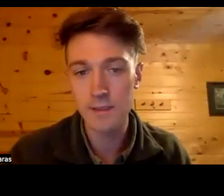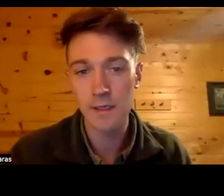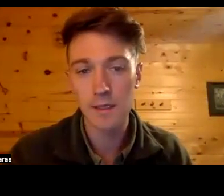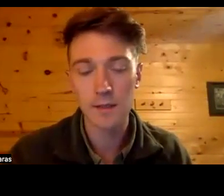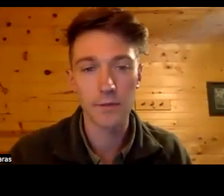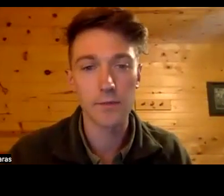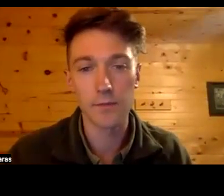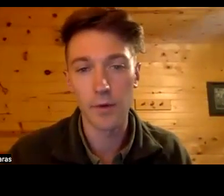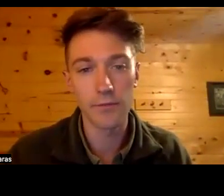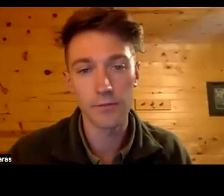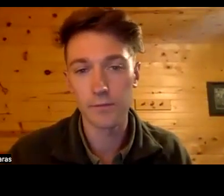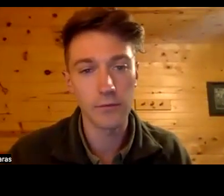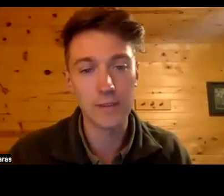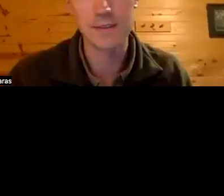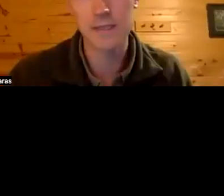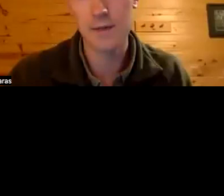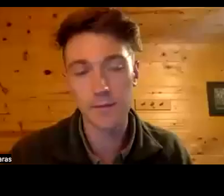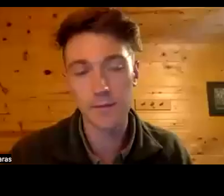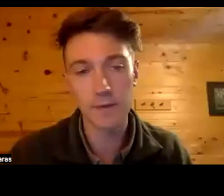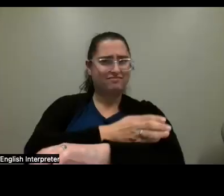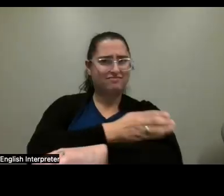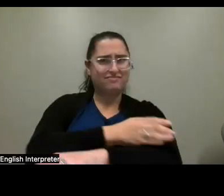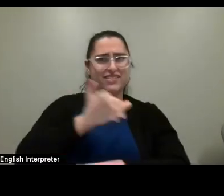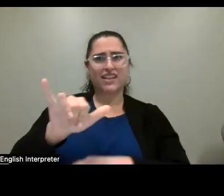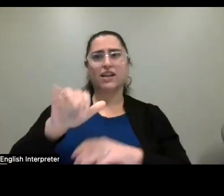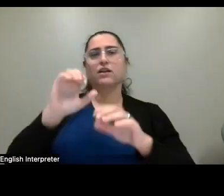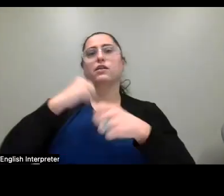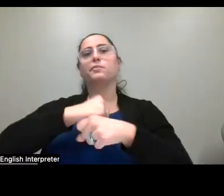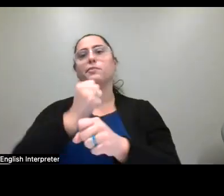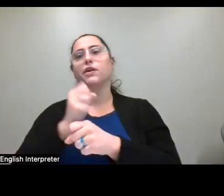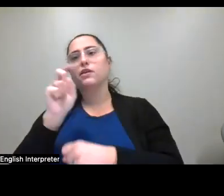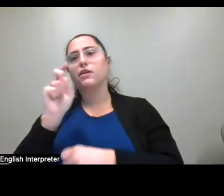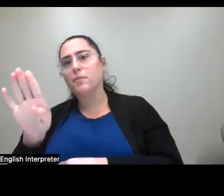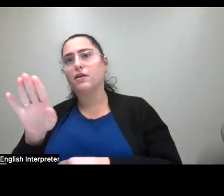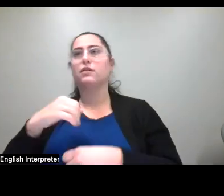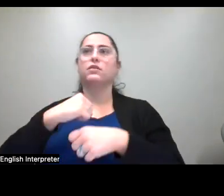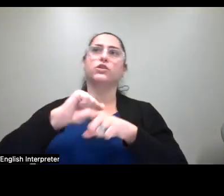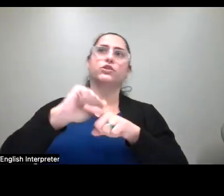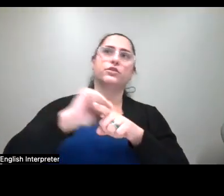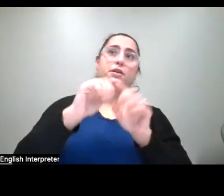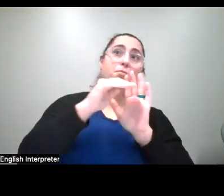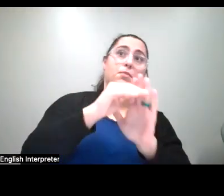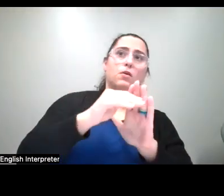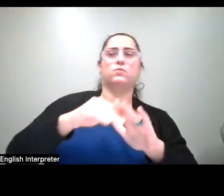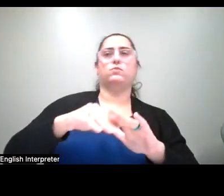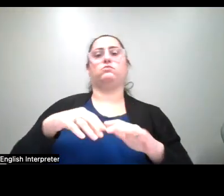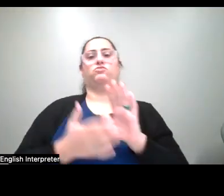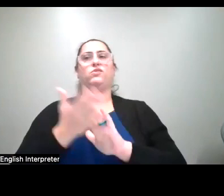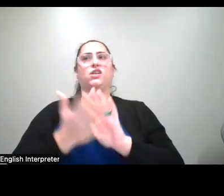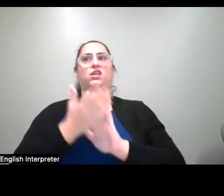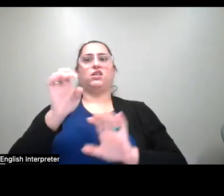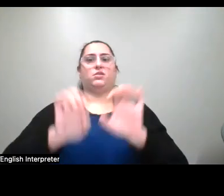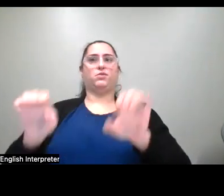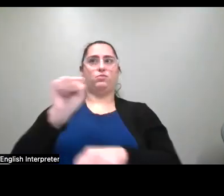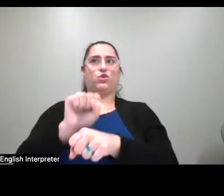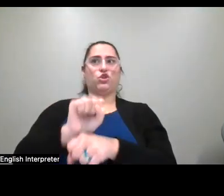it, from both creating database, training models, and also doing experimental work. And usually